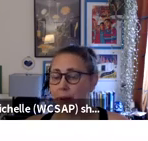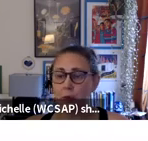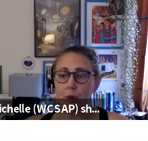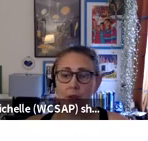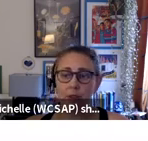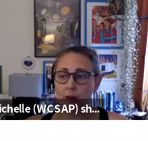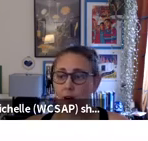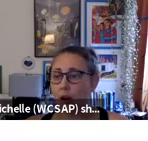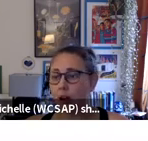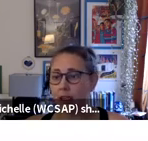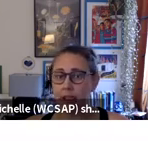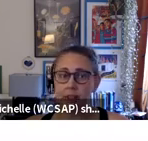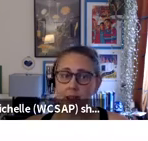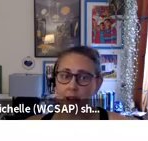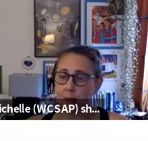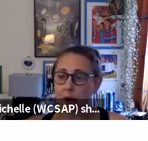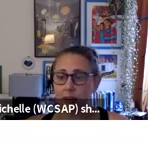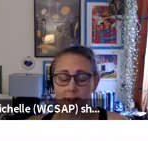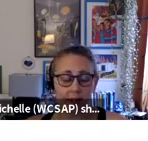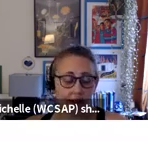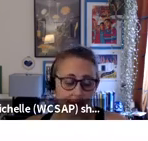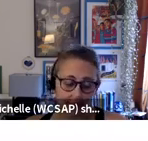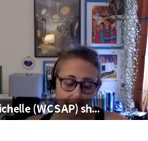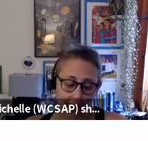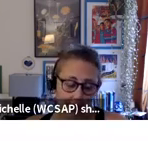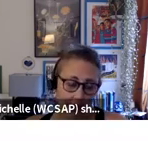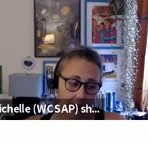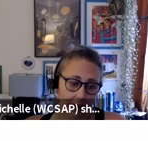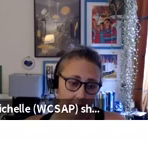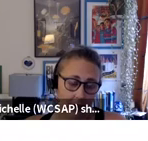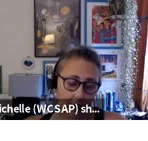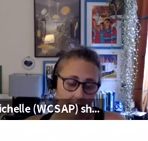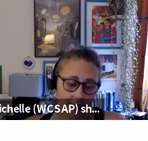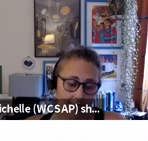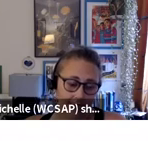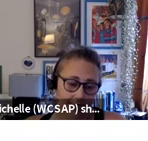are our mentors and our colleagues that can process it out and say, hey,